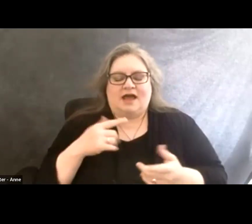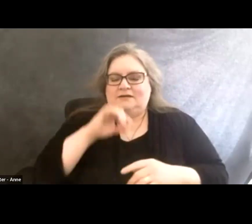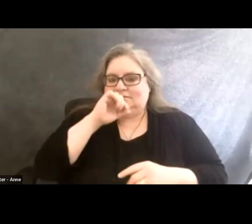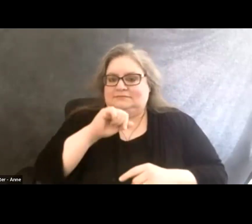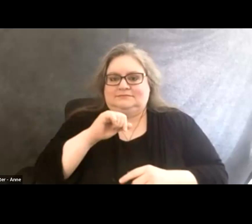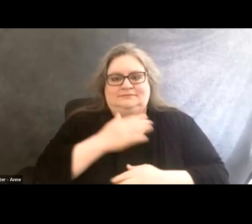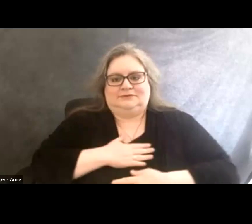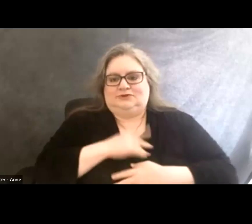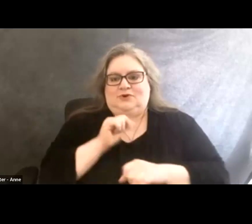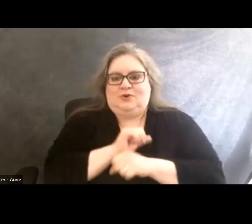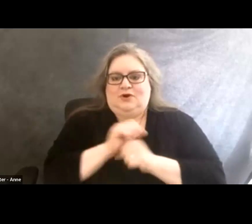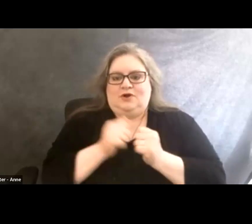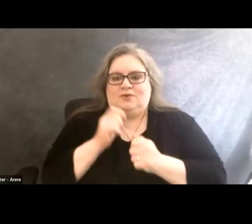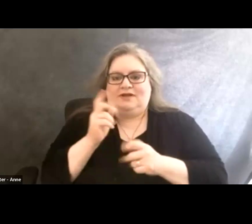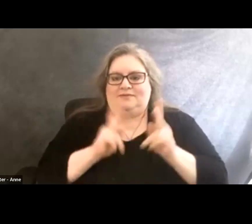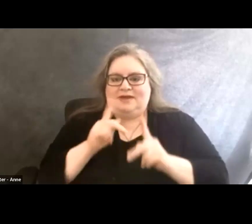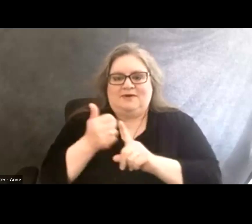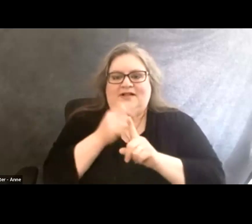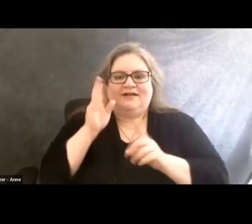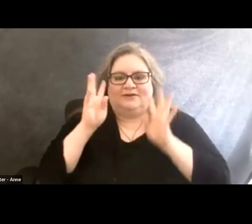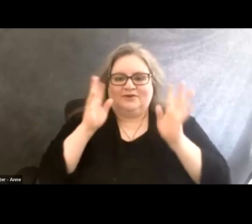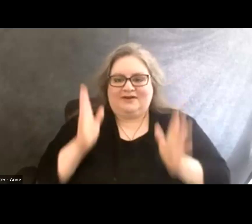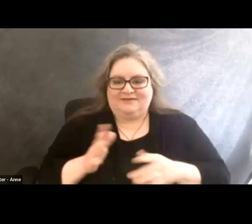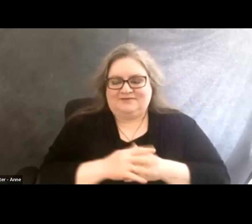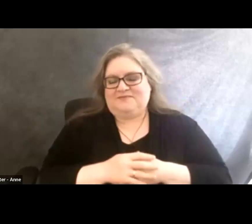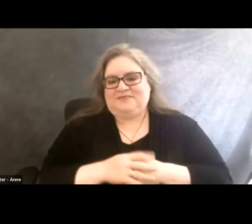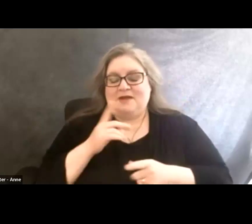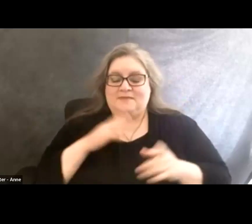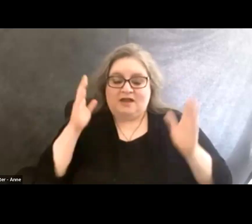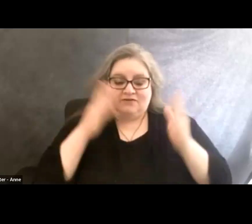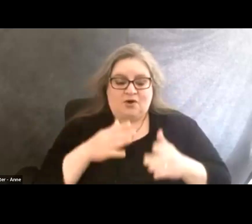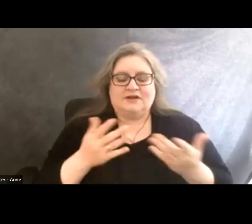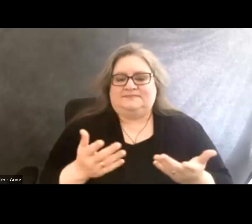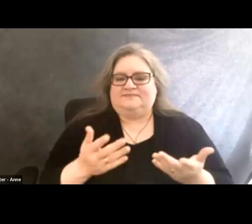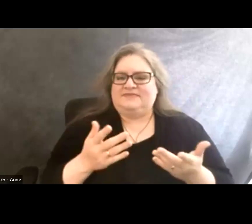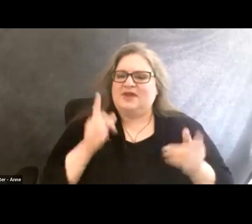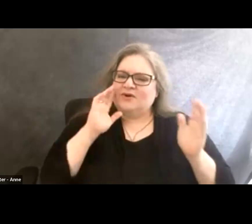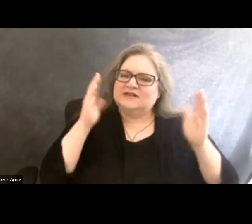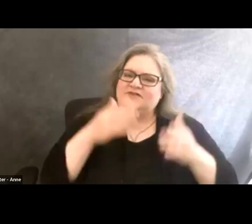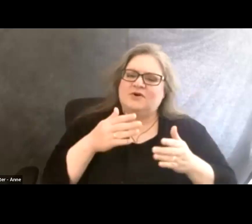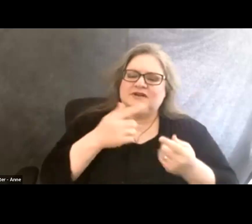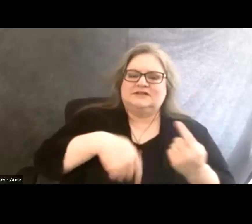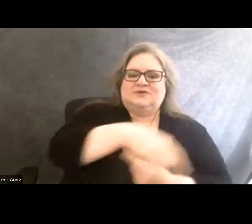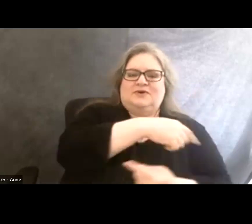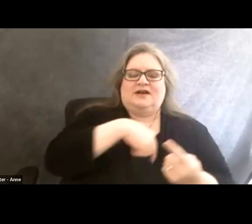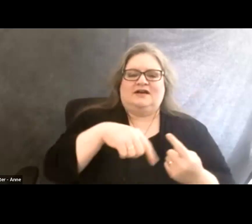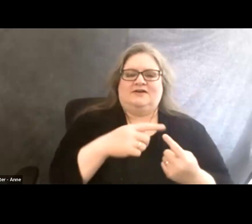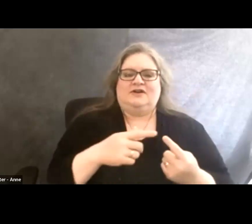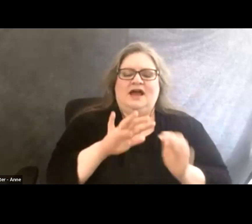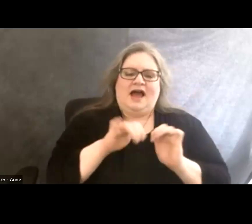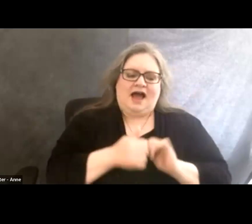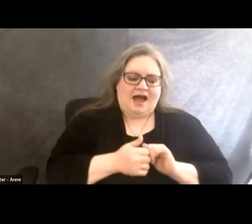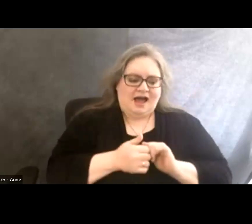today, my focus there was a focus around, you know, how